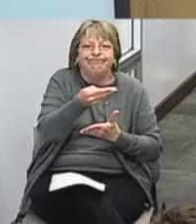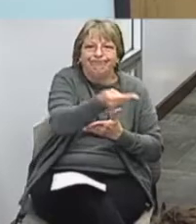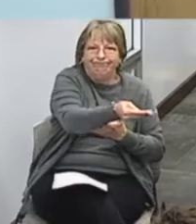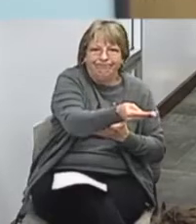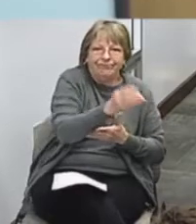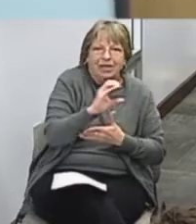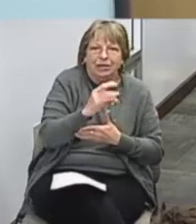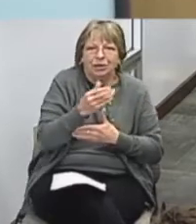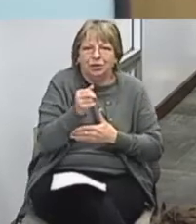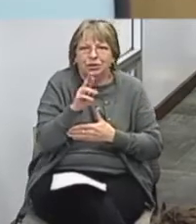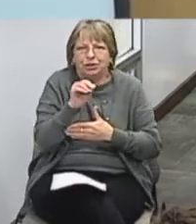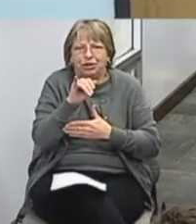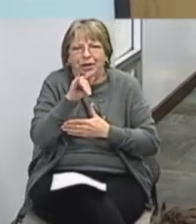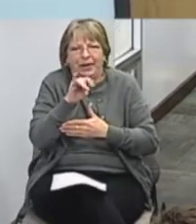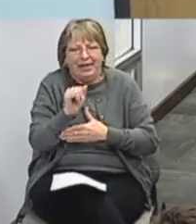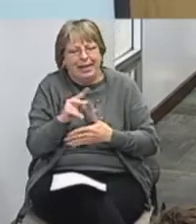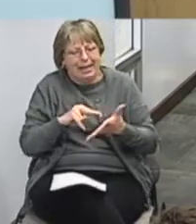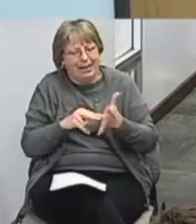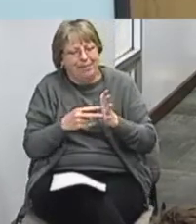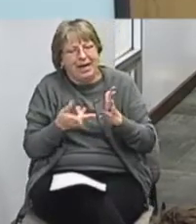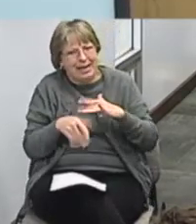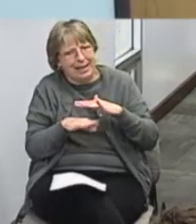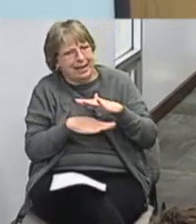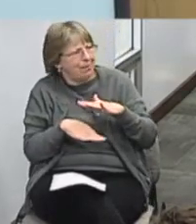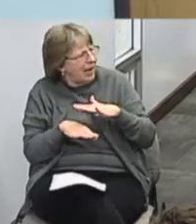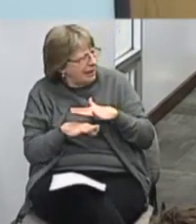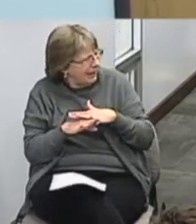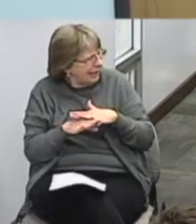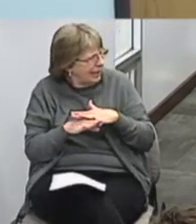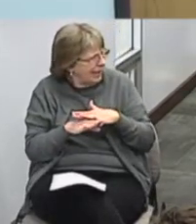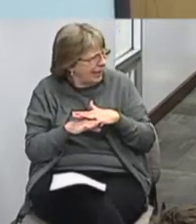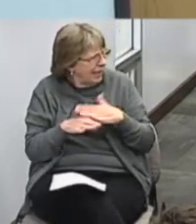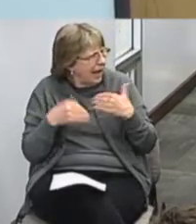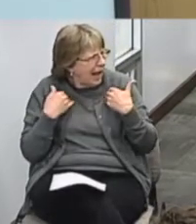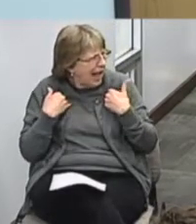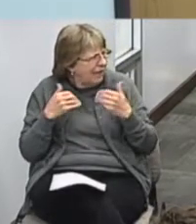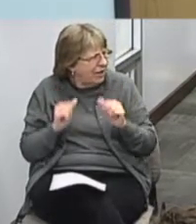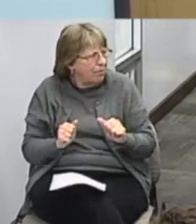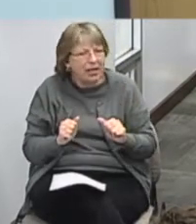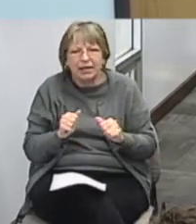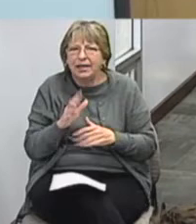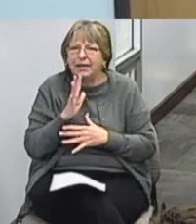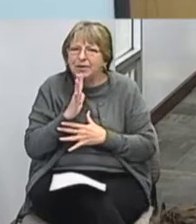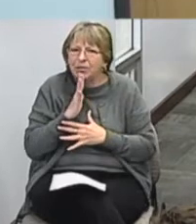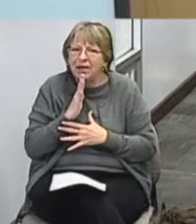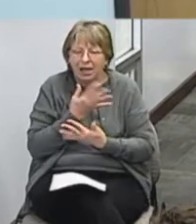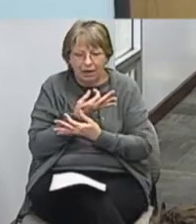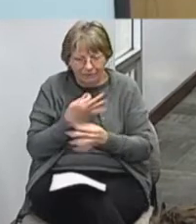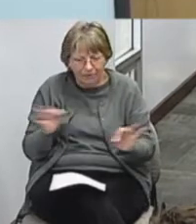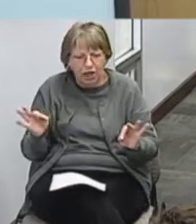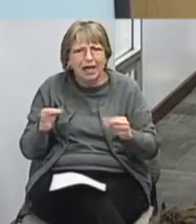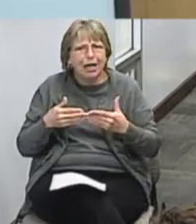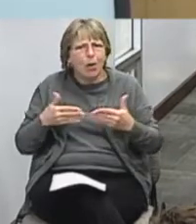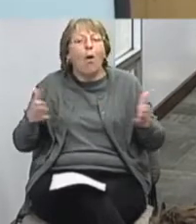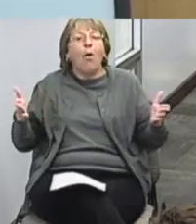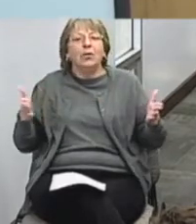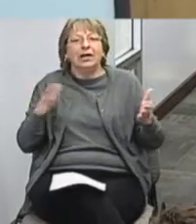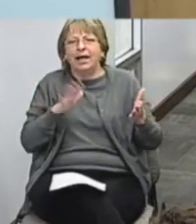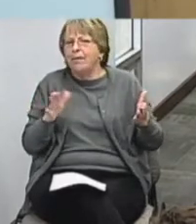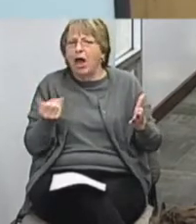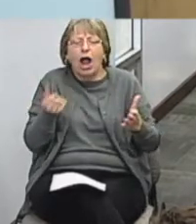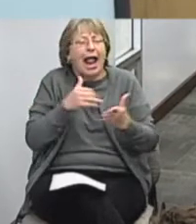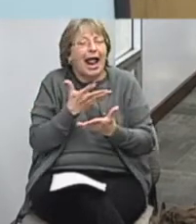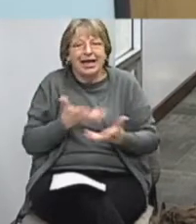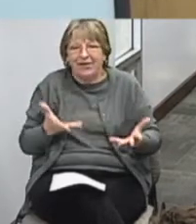meaning, and its meaning is basically have the ability to speak freely, openly about anything you believe